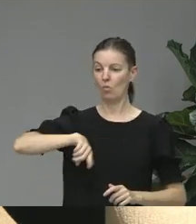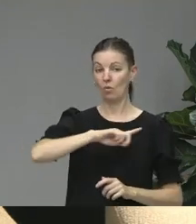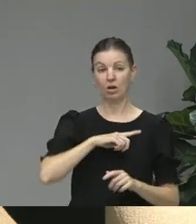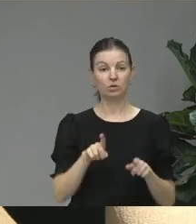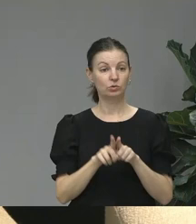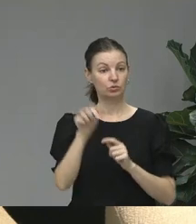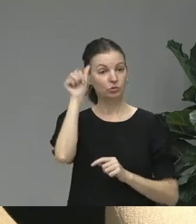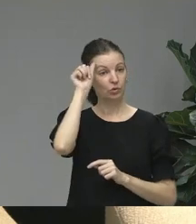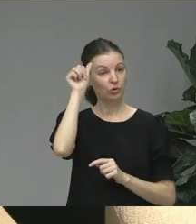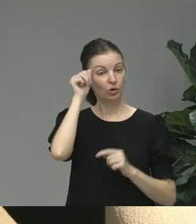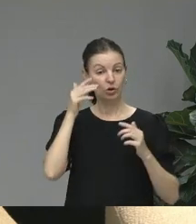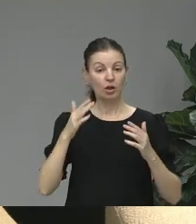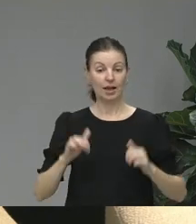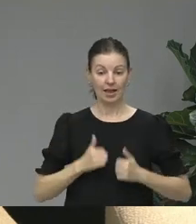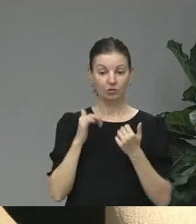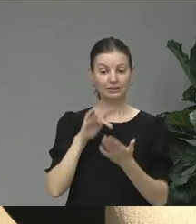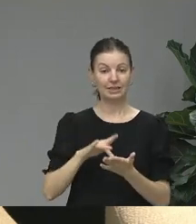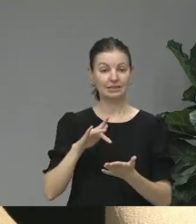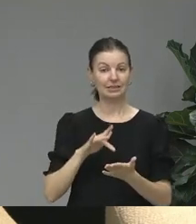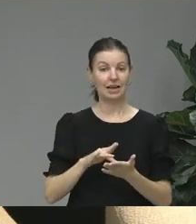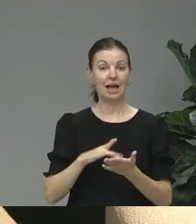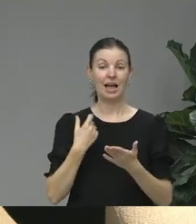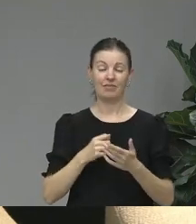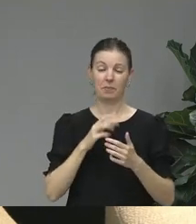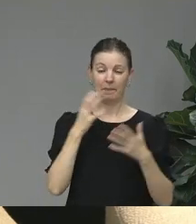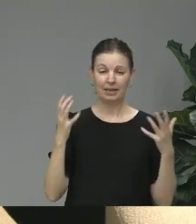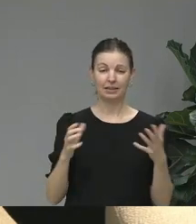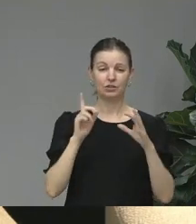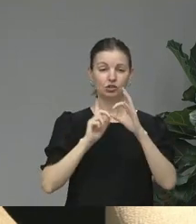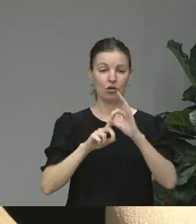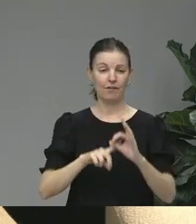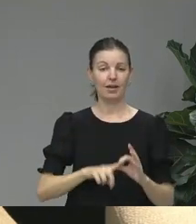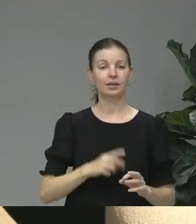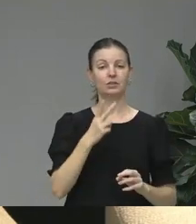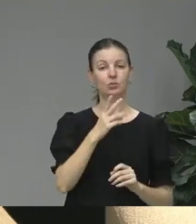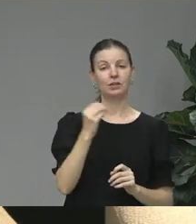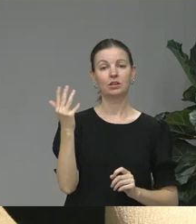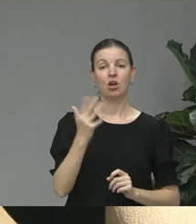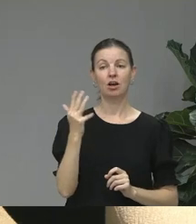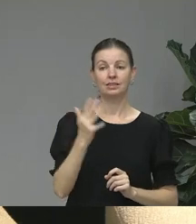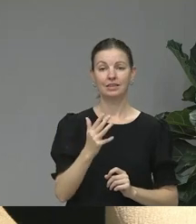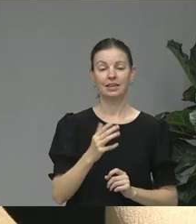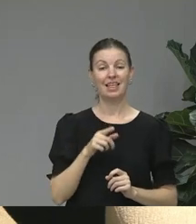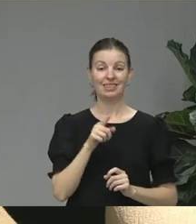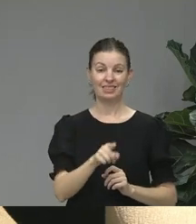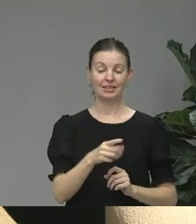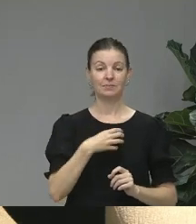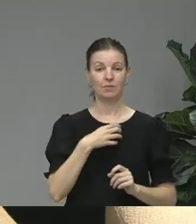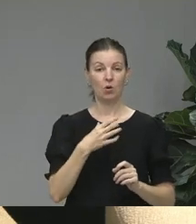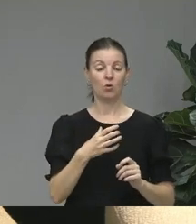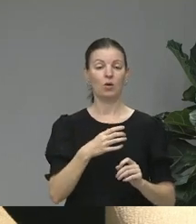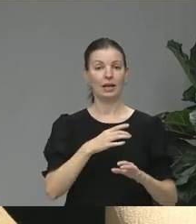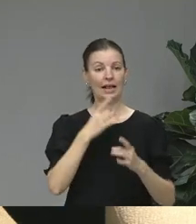done at the Human Rights Law Centre, including a major survey in 2019, that this is also what speaks most clearly